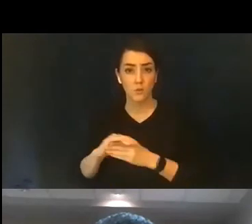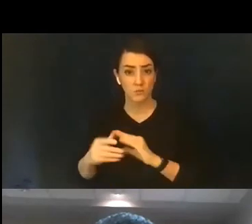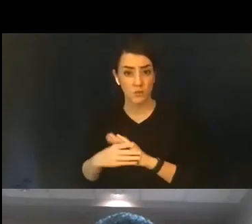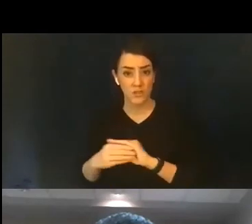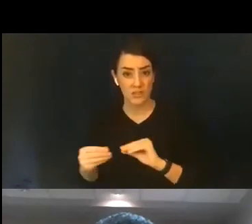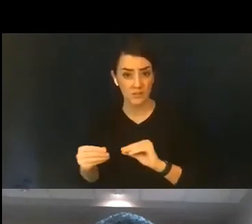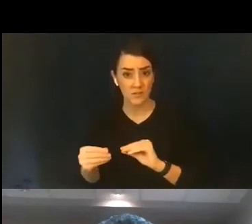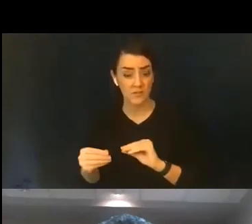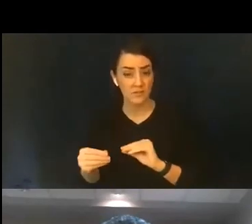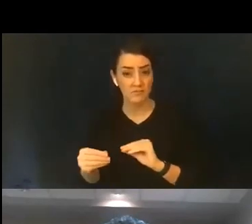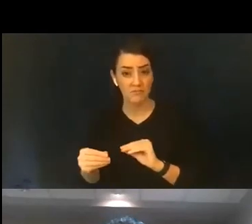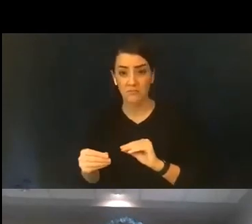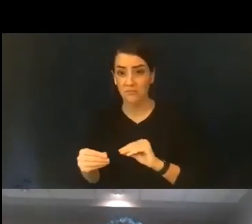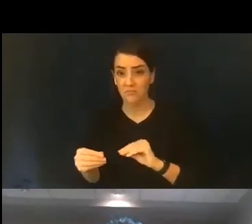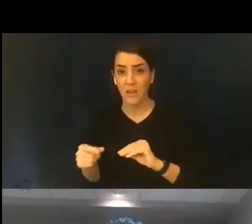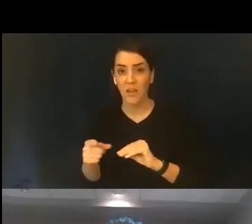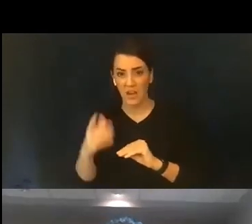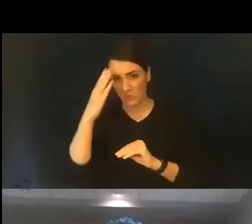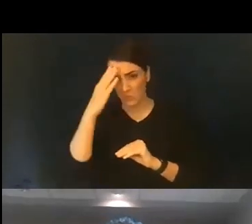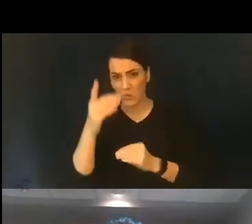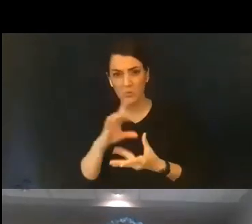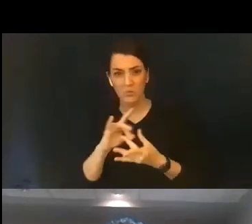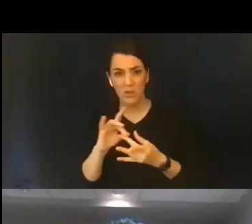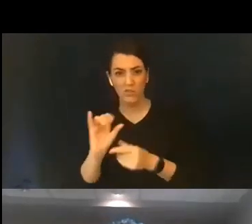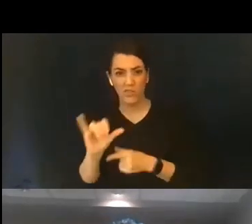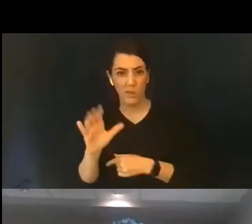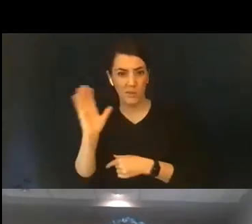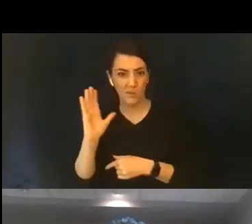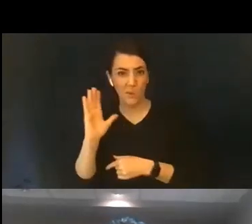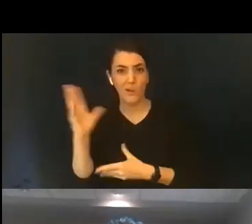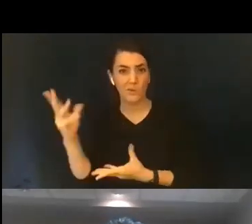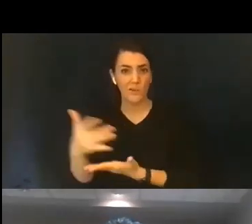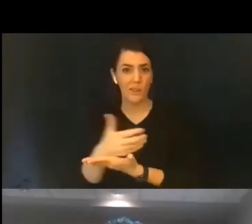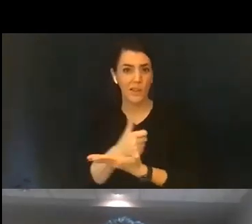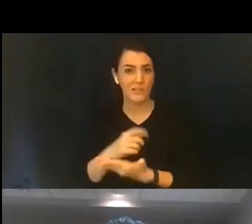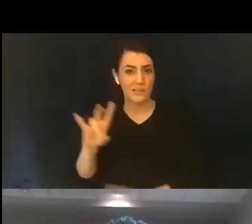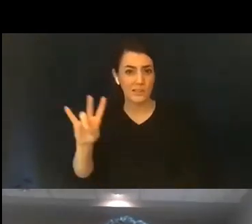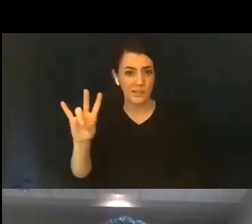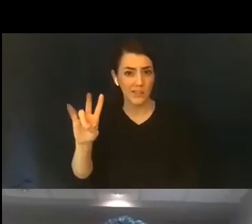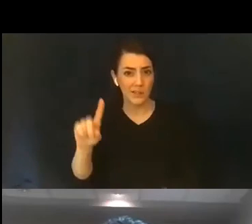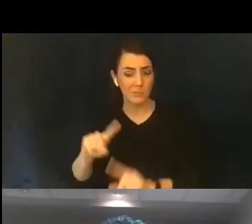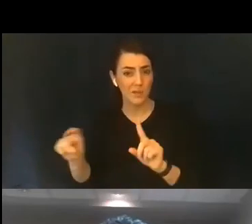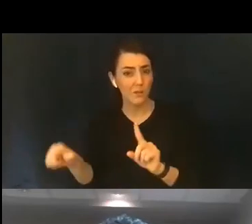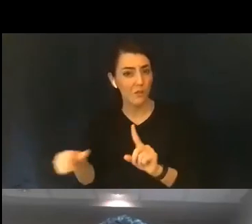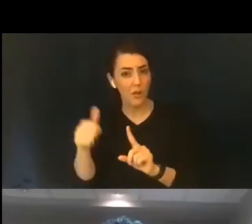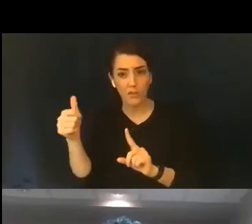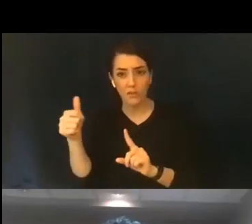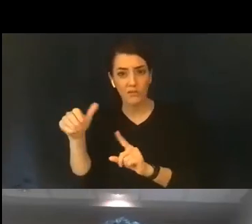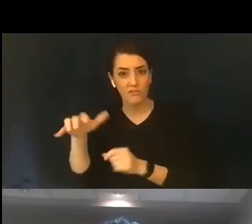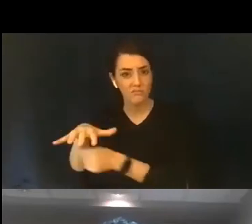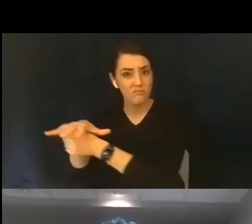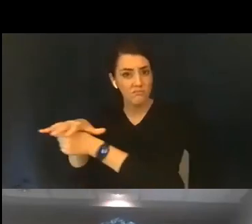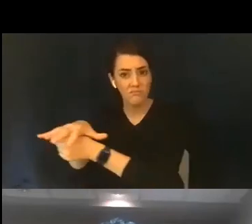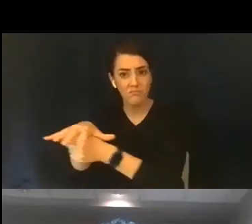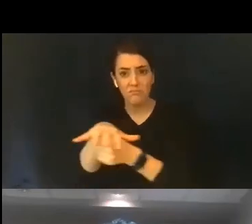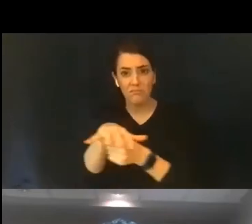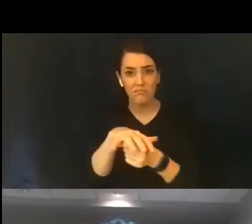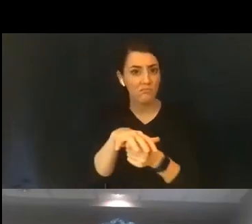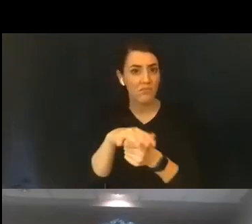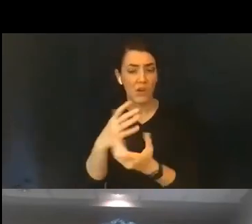of any other resources where testimonies of survivors are being archived. Yeah, we